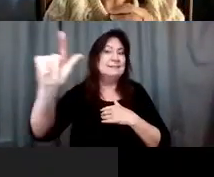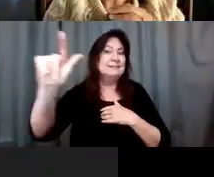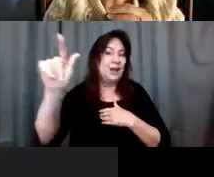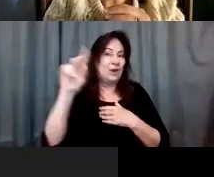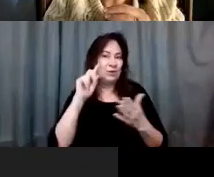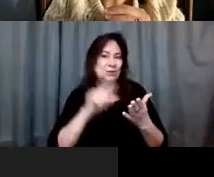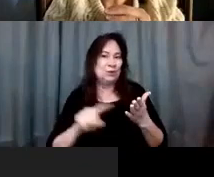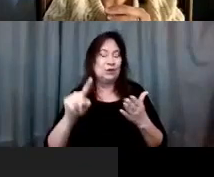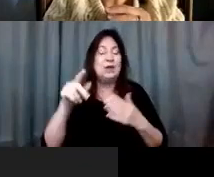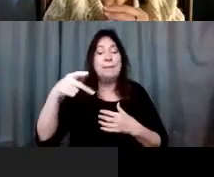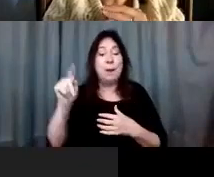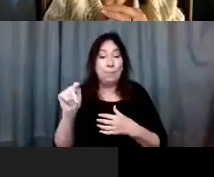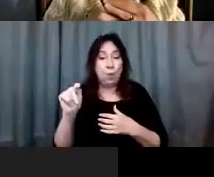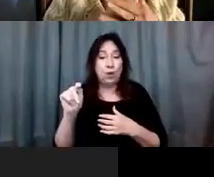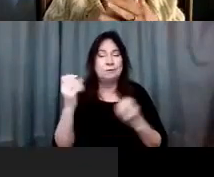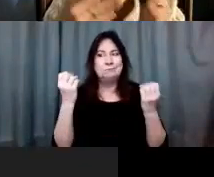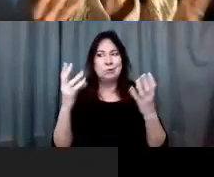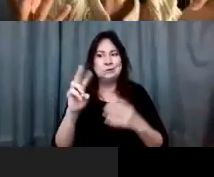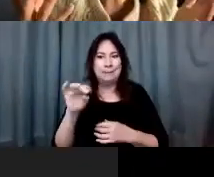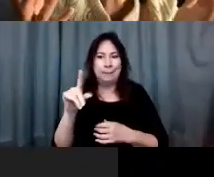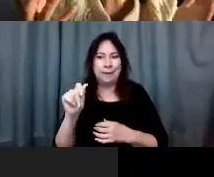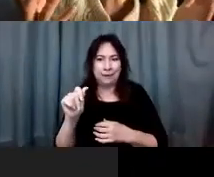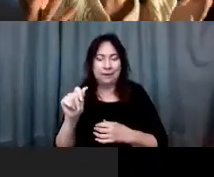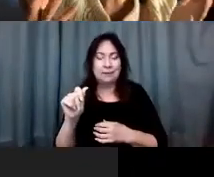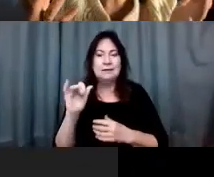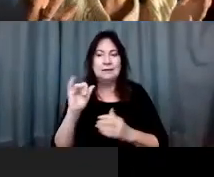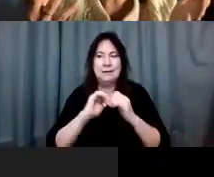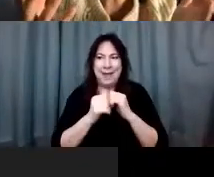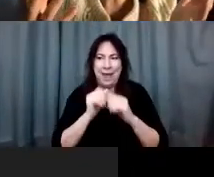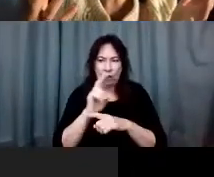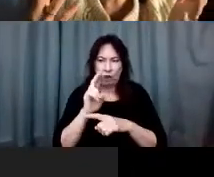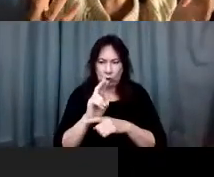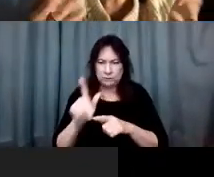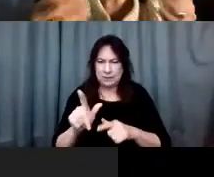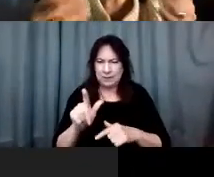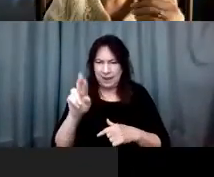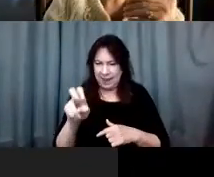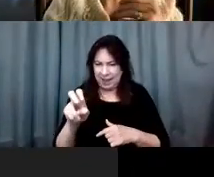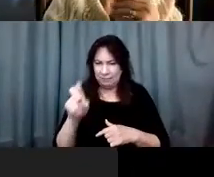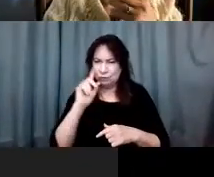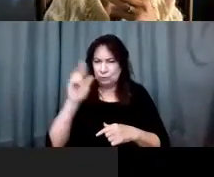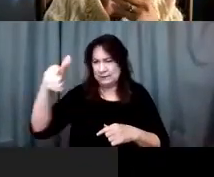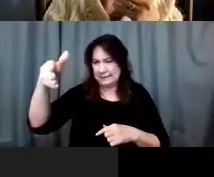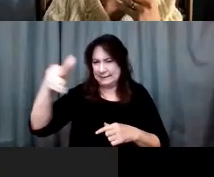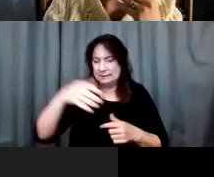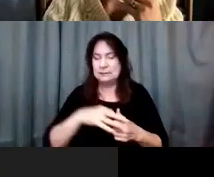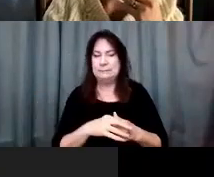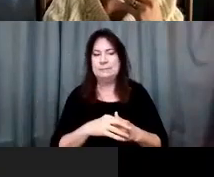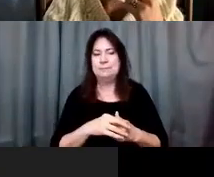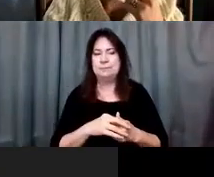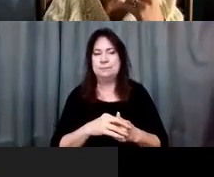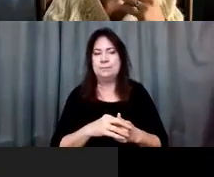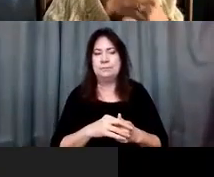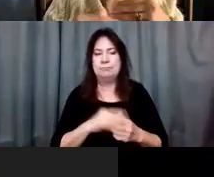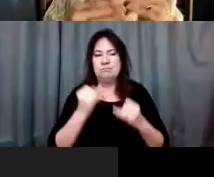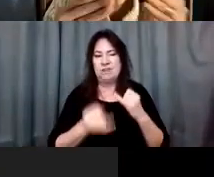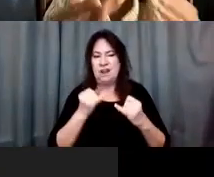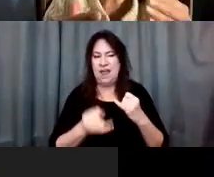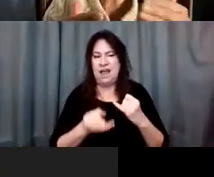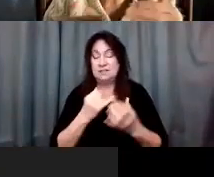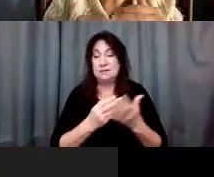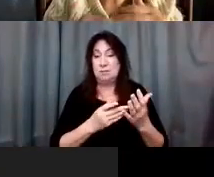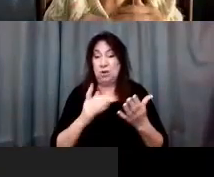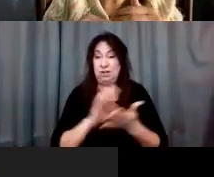With PowerPoint and multimedia, that's just about how you're going to use it live to present it. And lastly, part of having